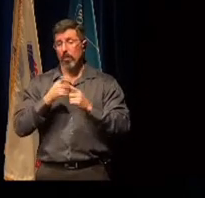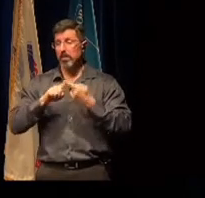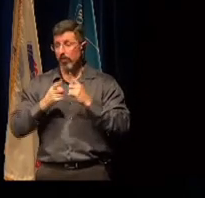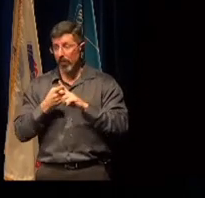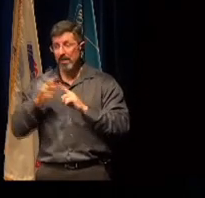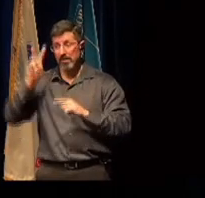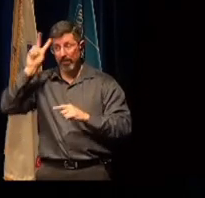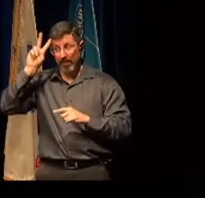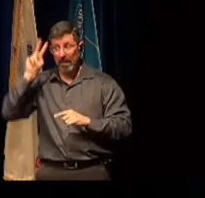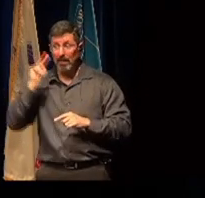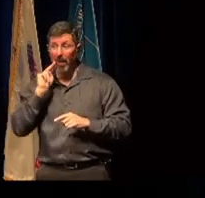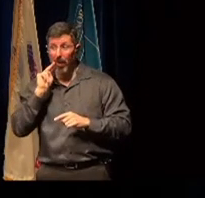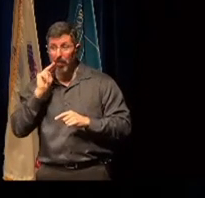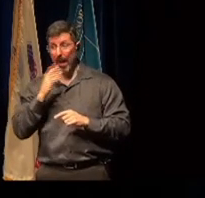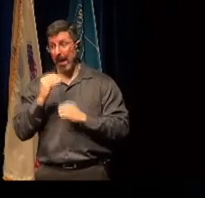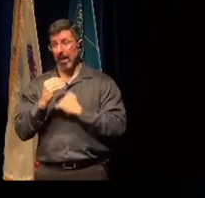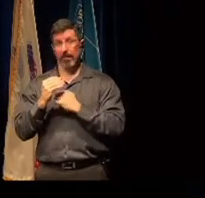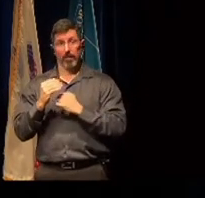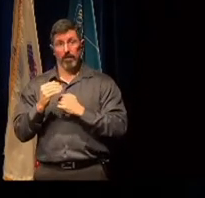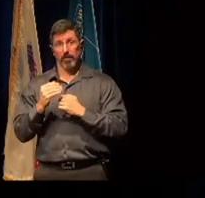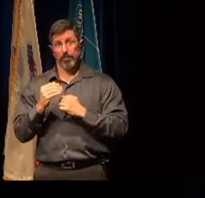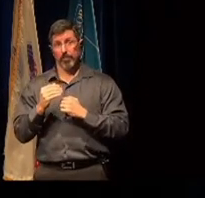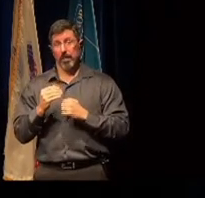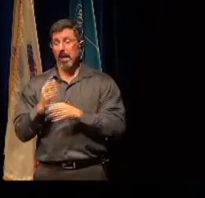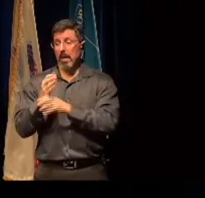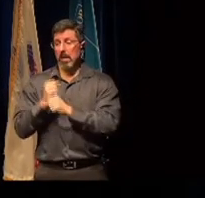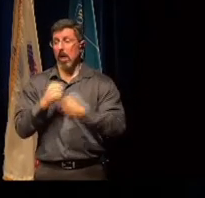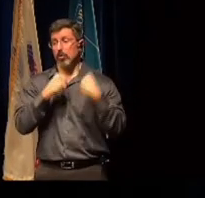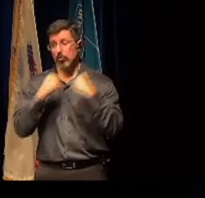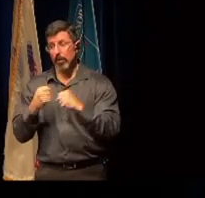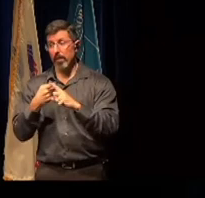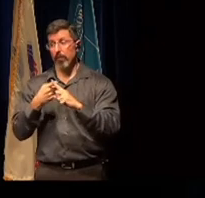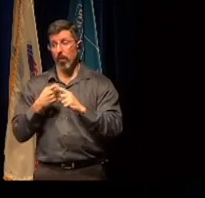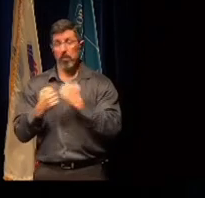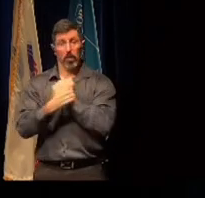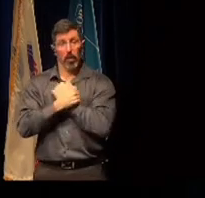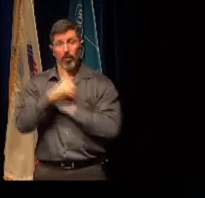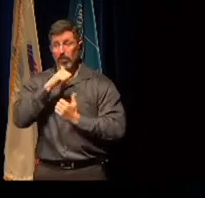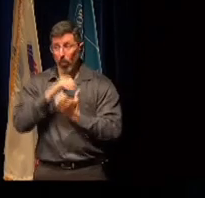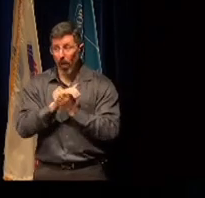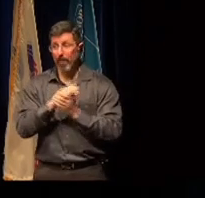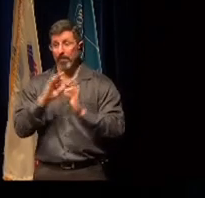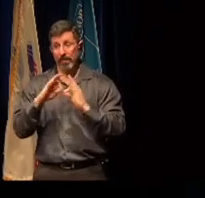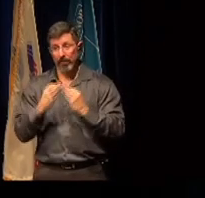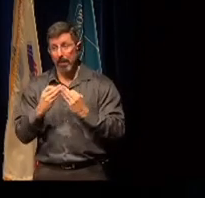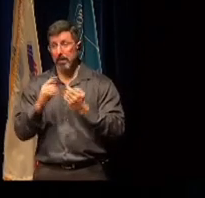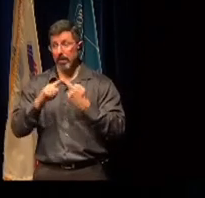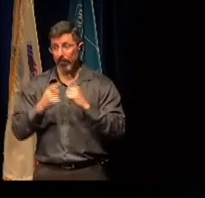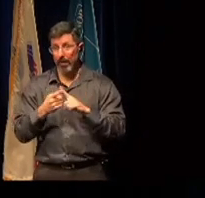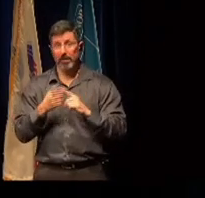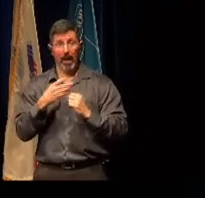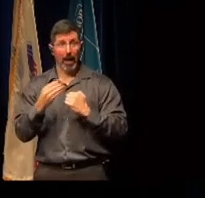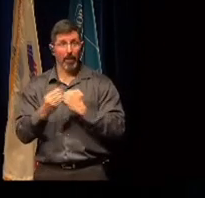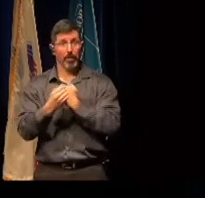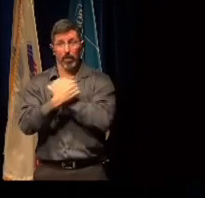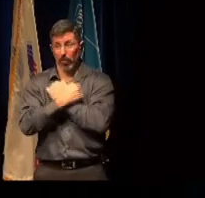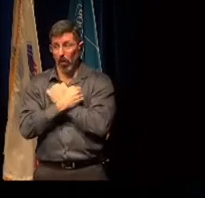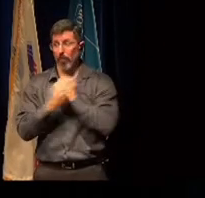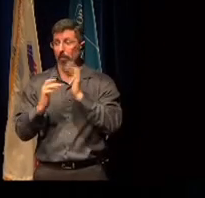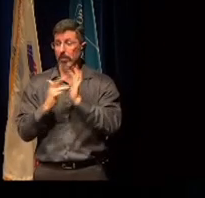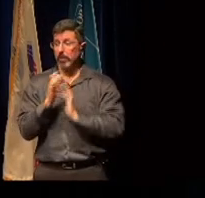driven by the love of his wife, the love of family and friends, driven by the love of Christ that compelled